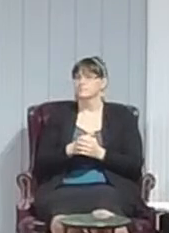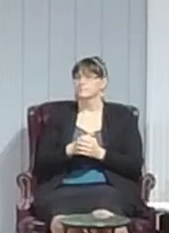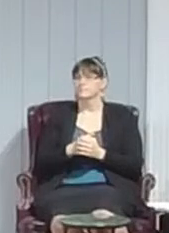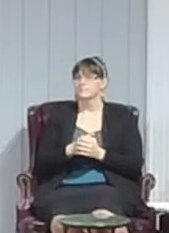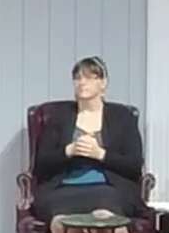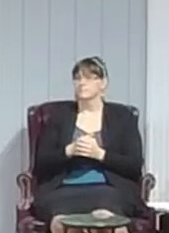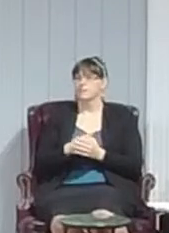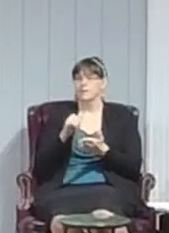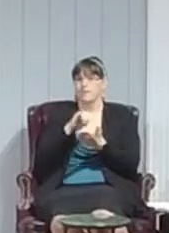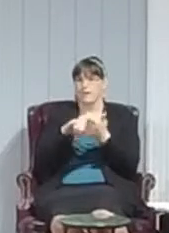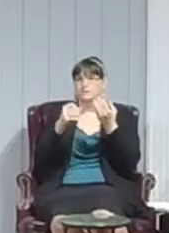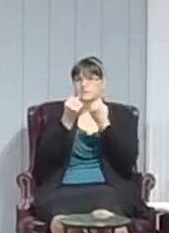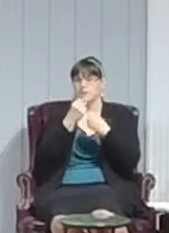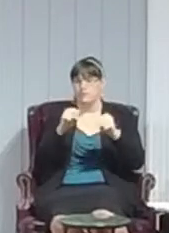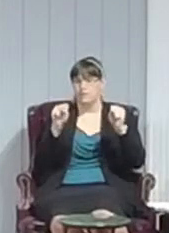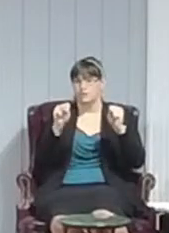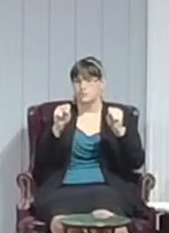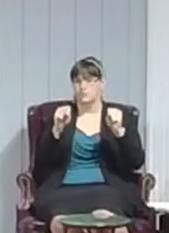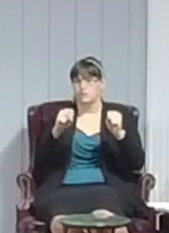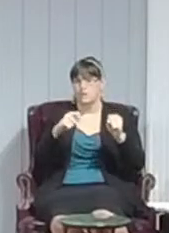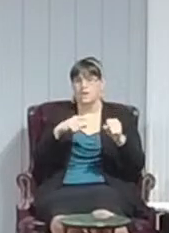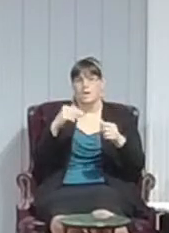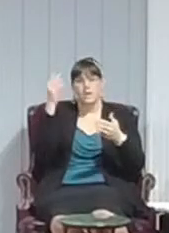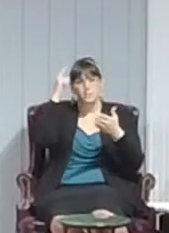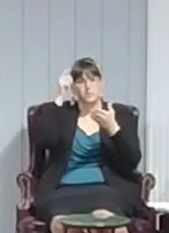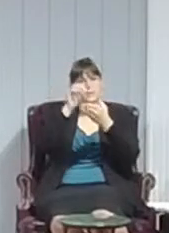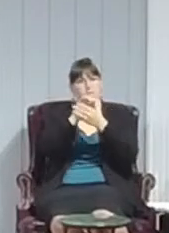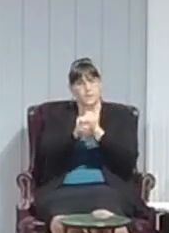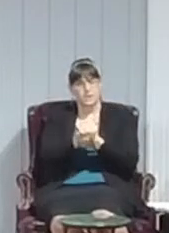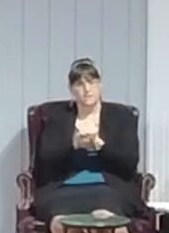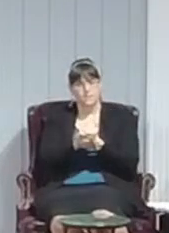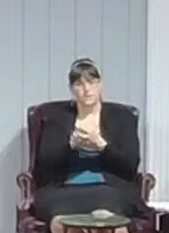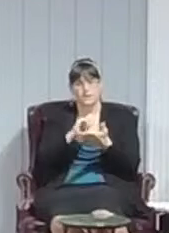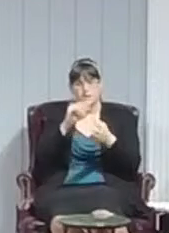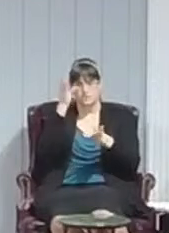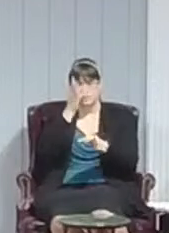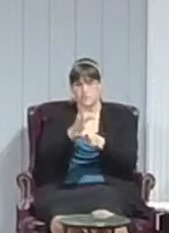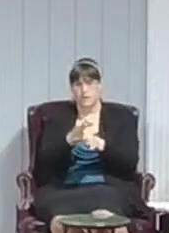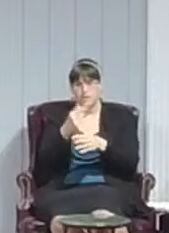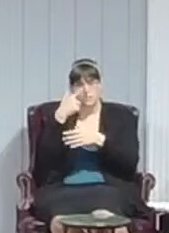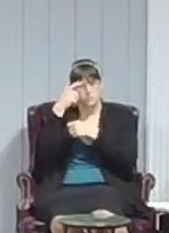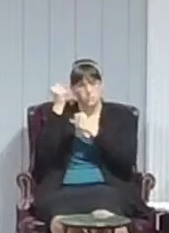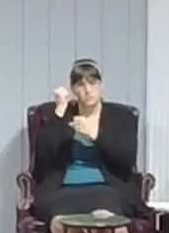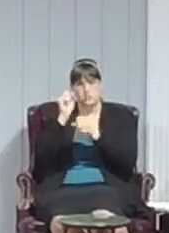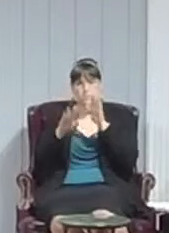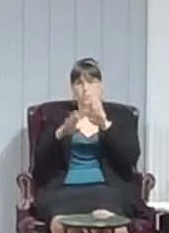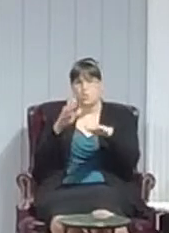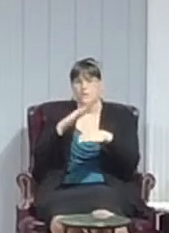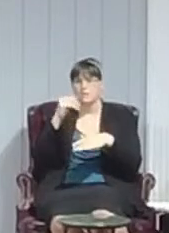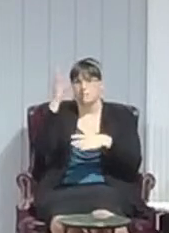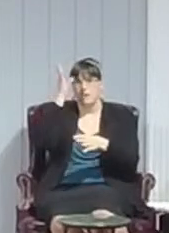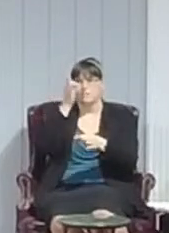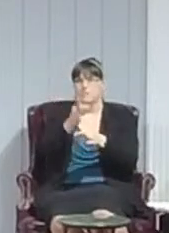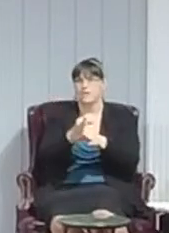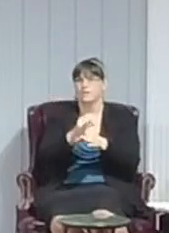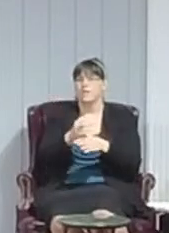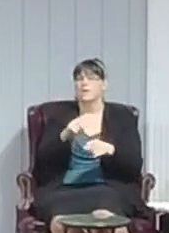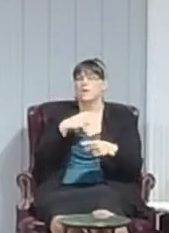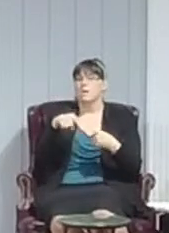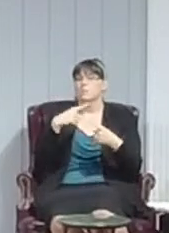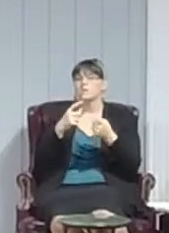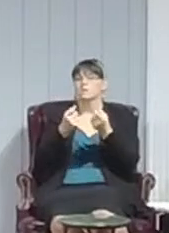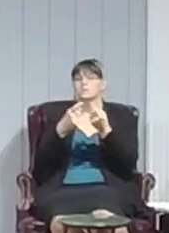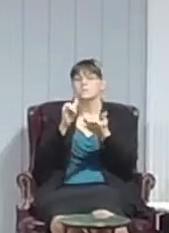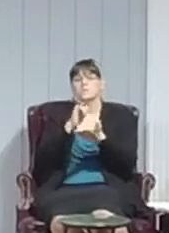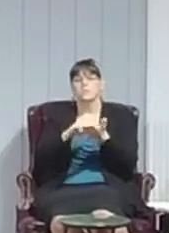me, there's salvation, and then believe me, that's faith and trust. I'm going to live my life walking by faith, and when you do that, you'll find answers